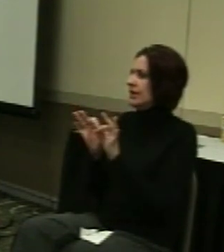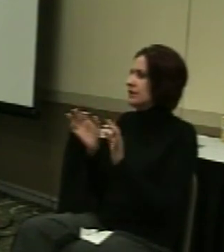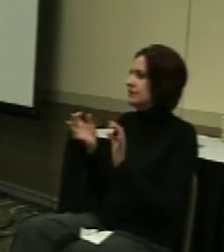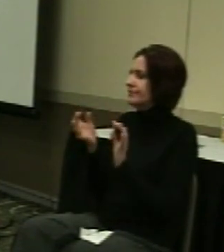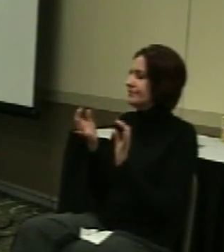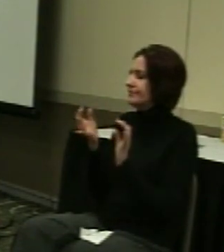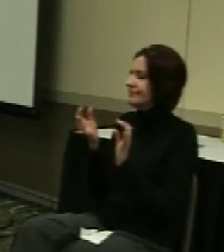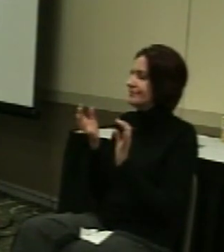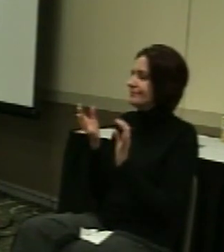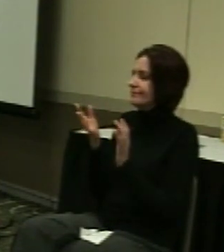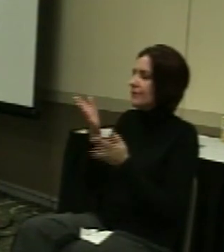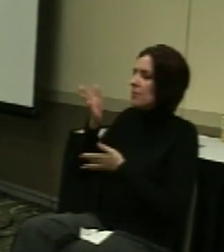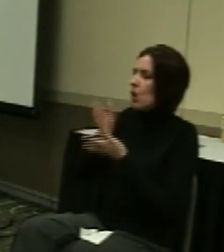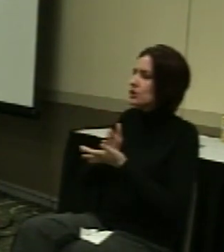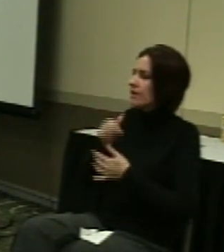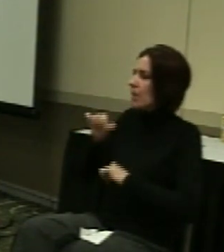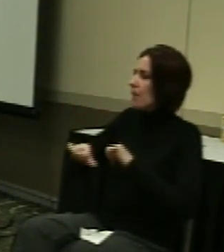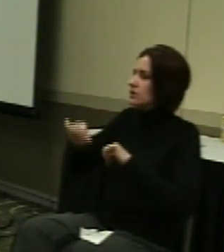of the puzzle that you